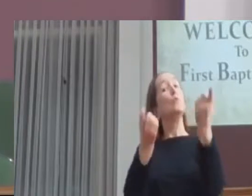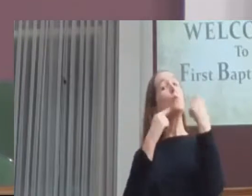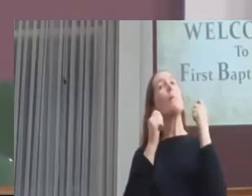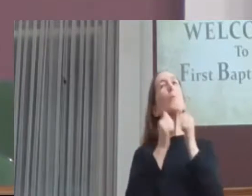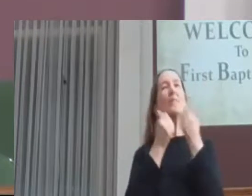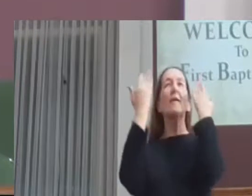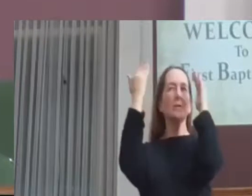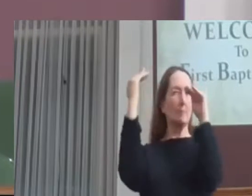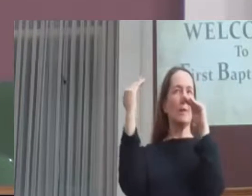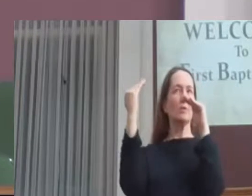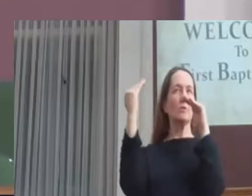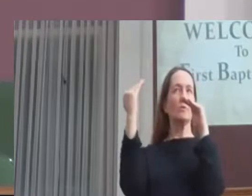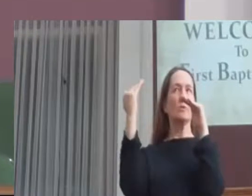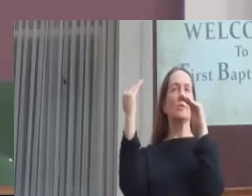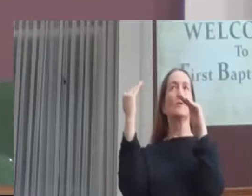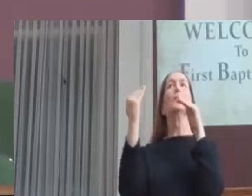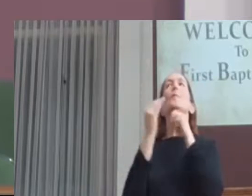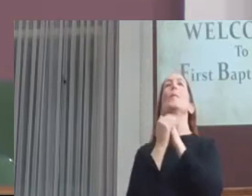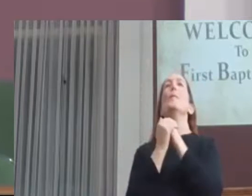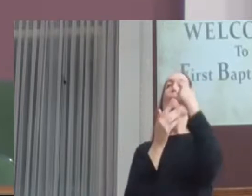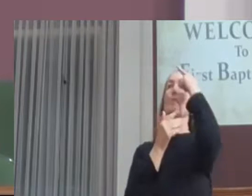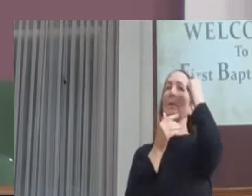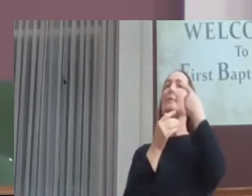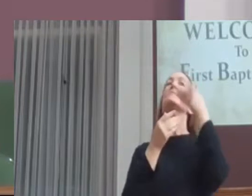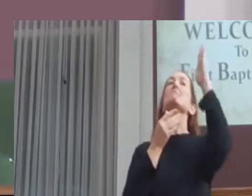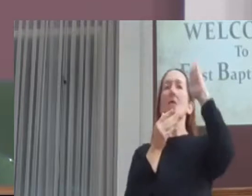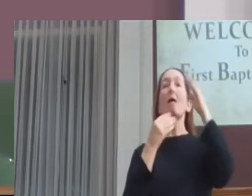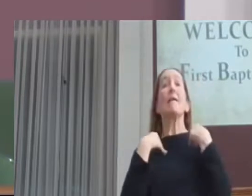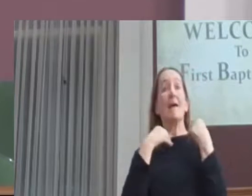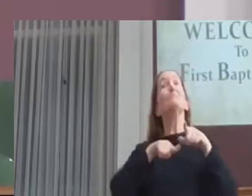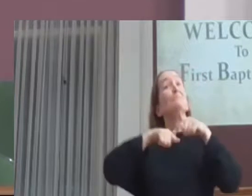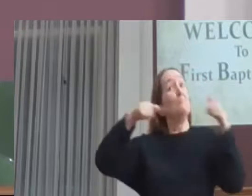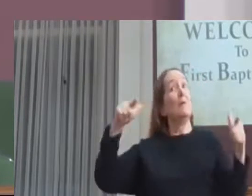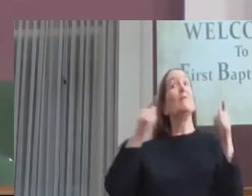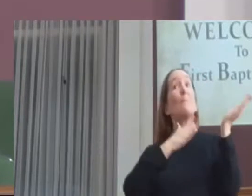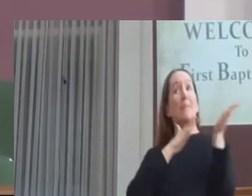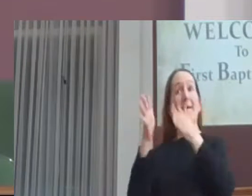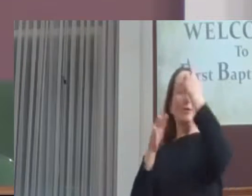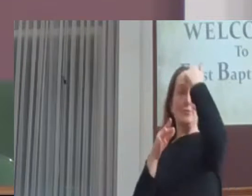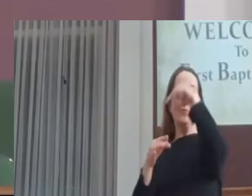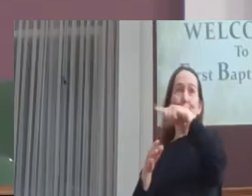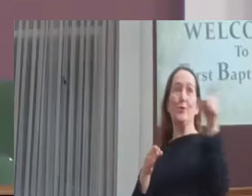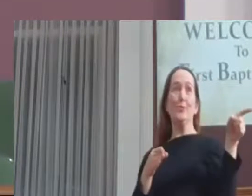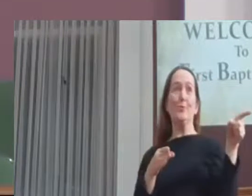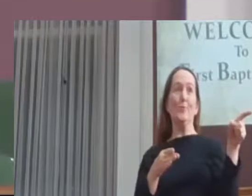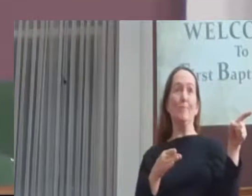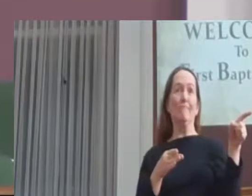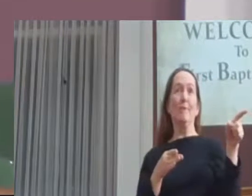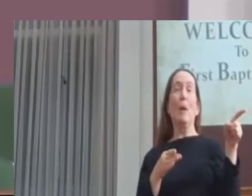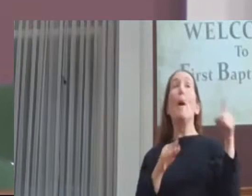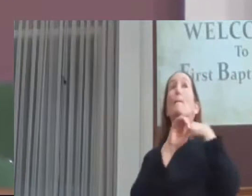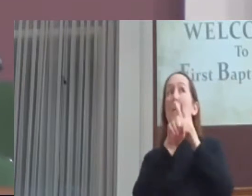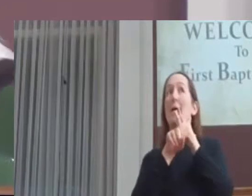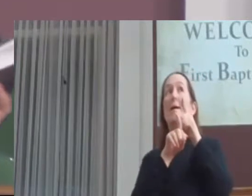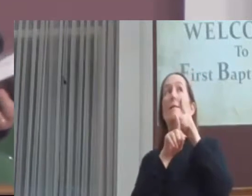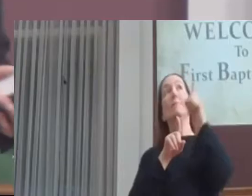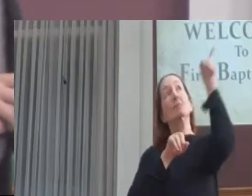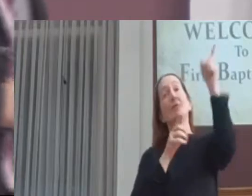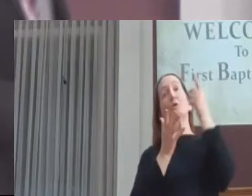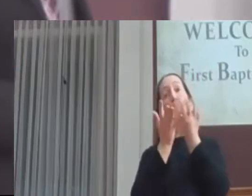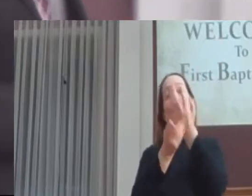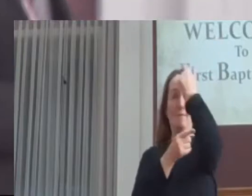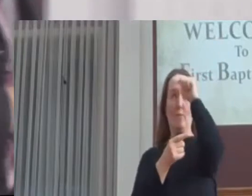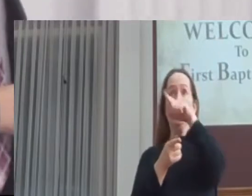you come with expectation, because God has big plans for you. But He's waiting for you and